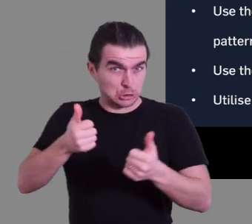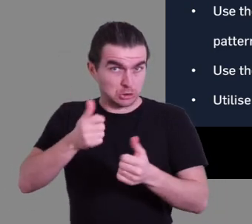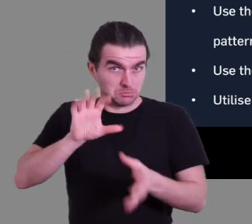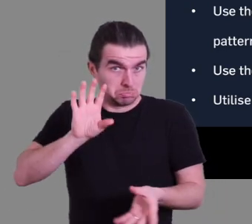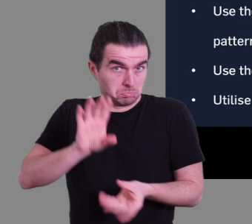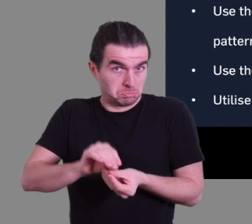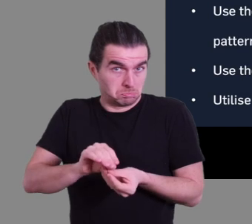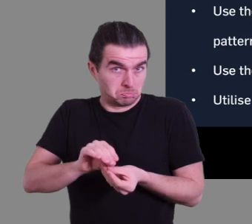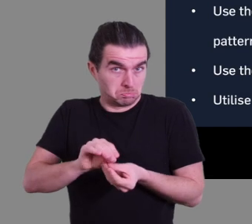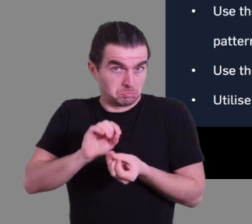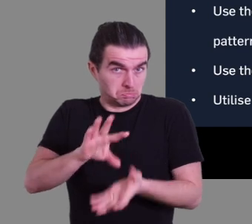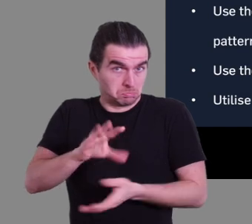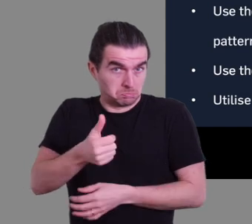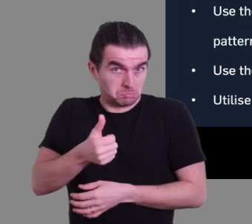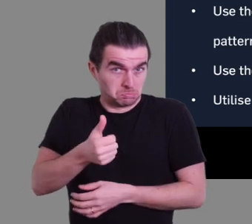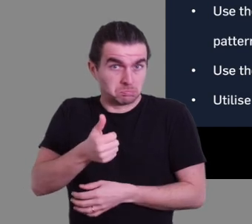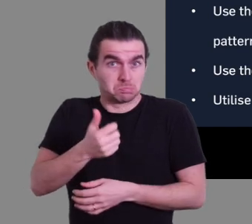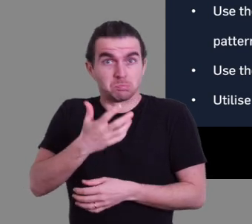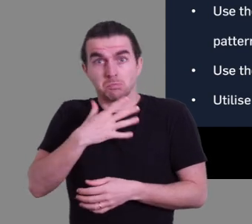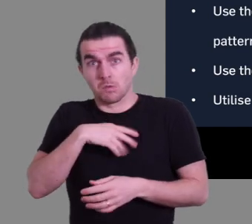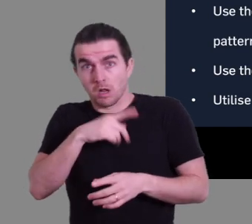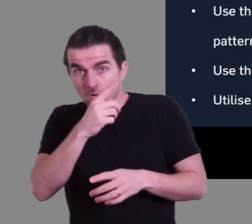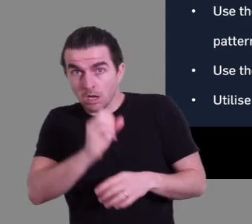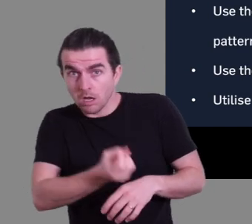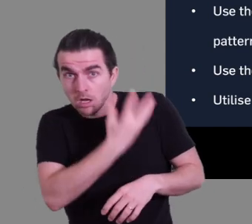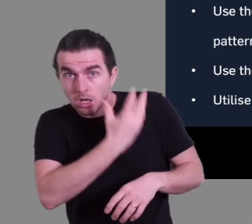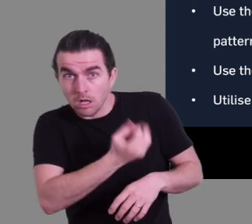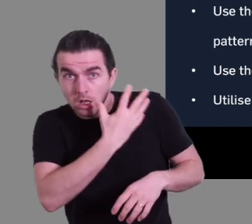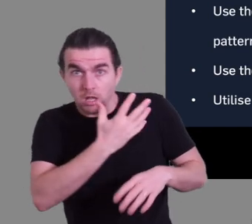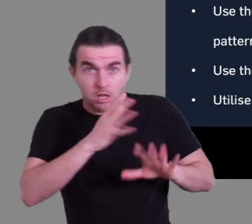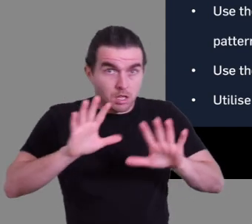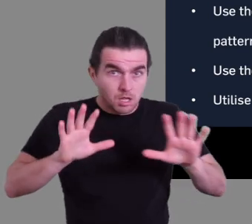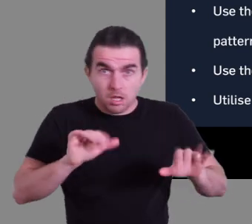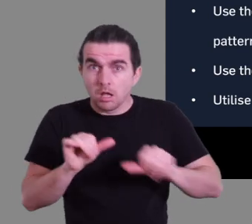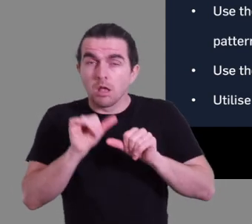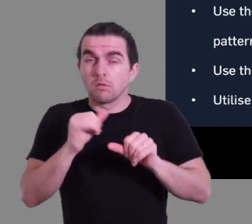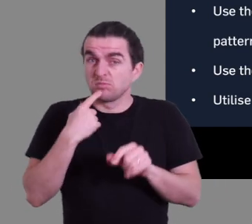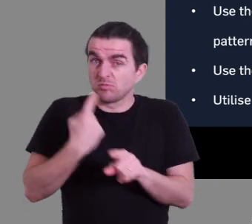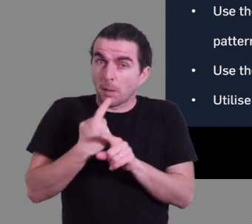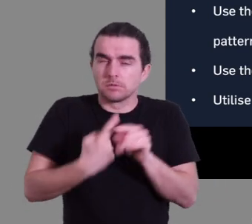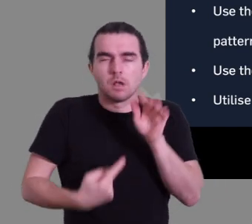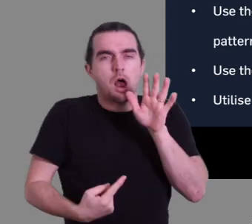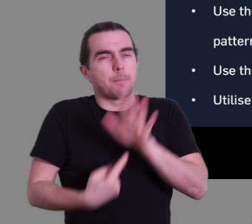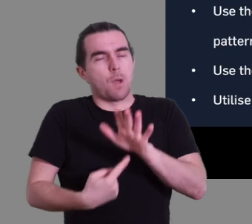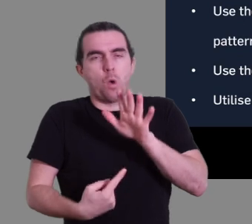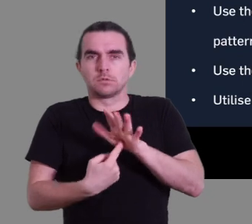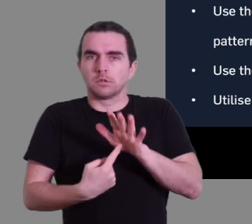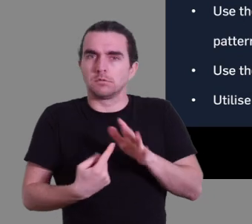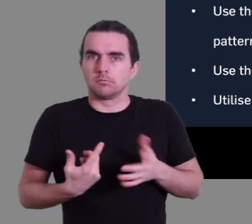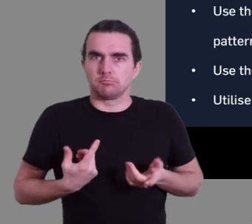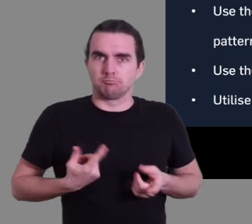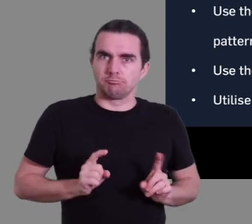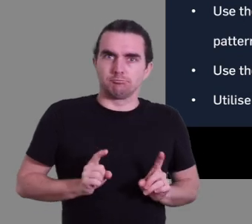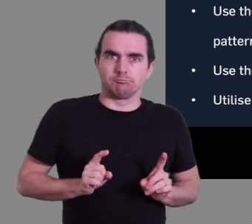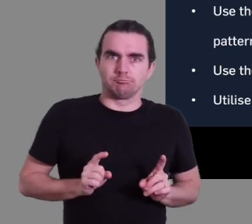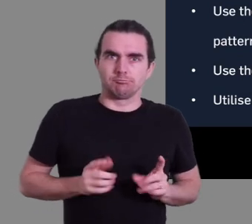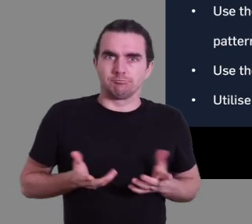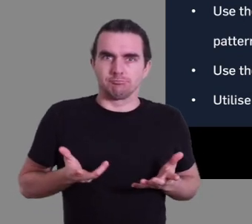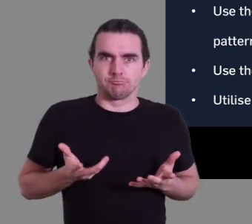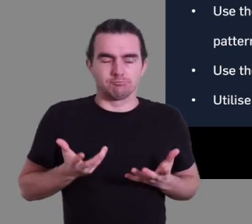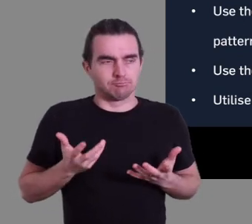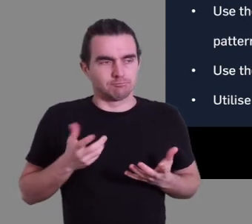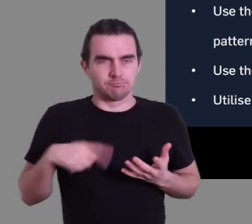this up? Yeah, we've got the slide in front of us there. We talked about I suppose the importance now